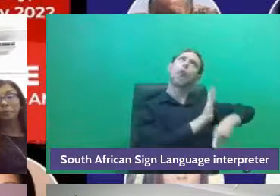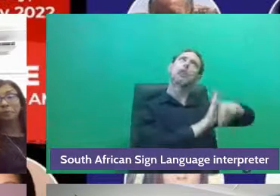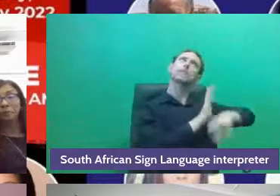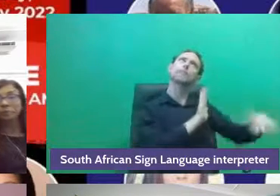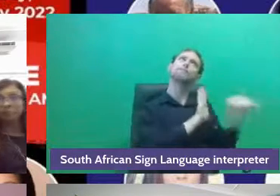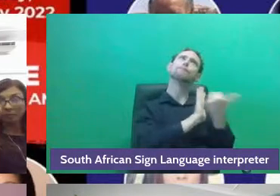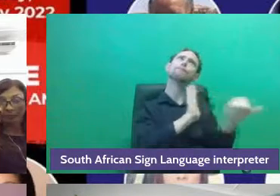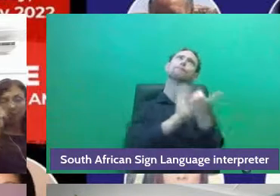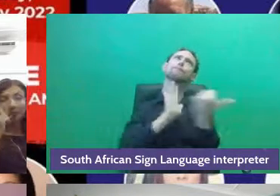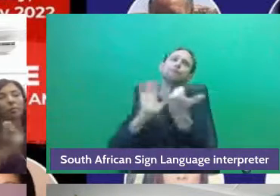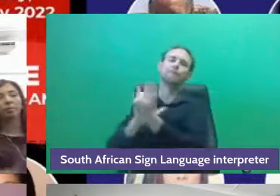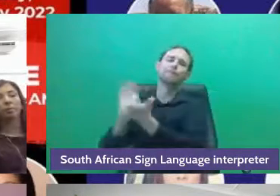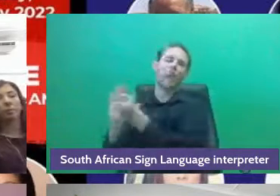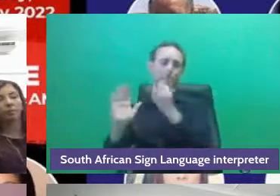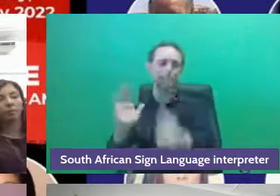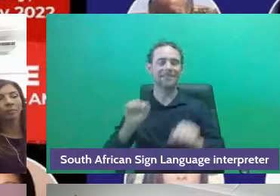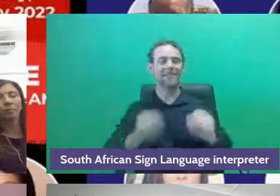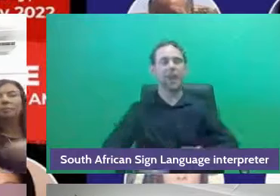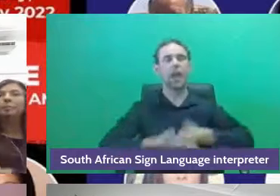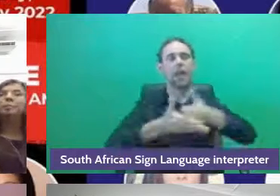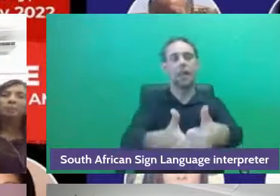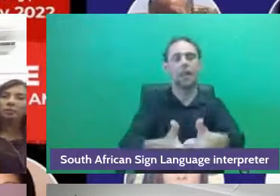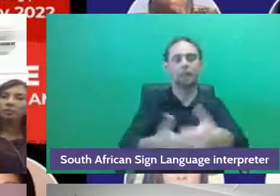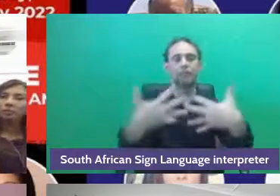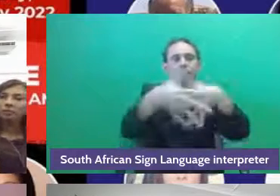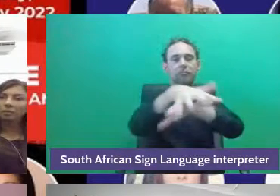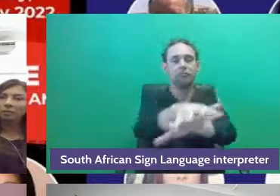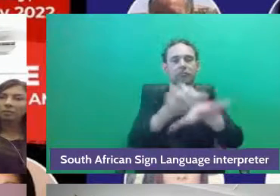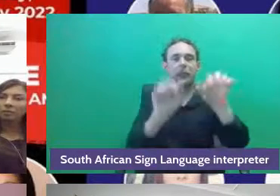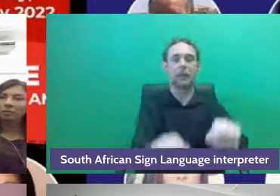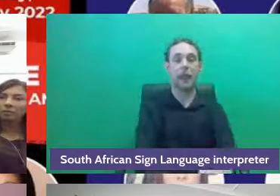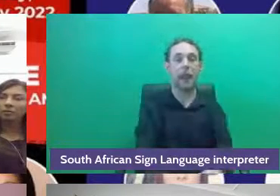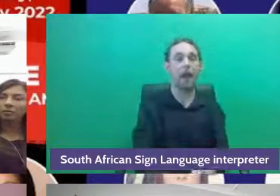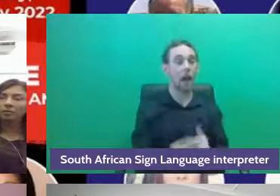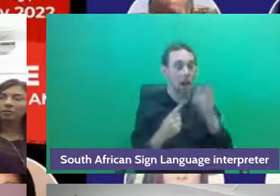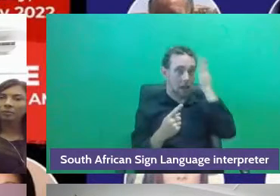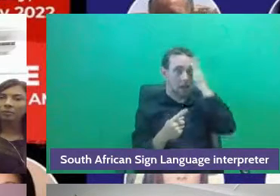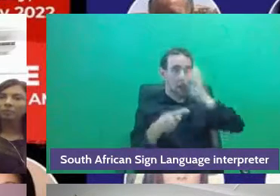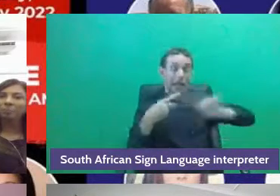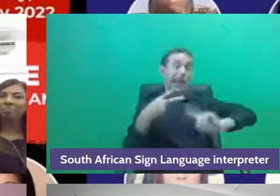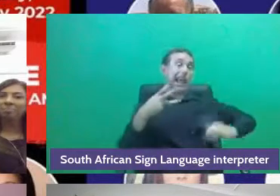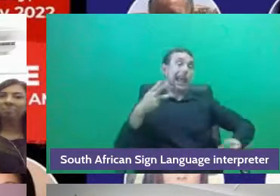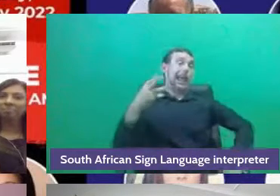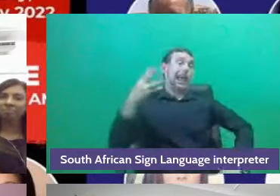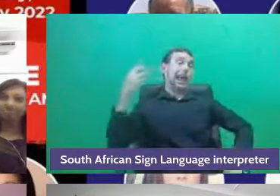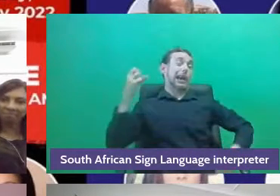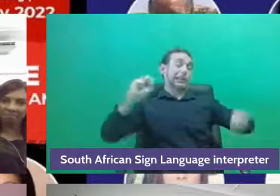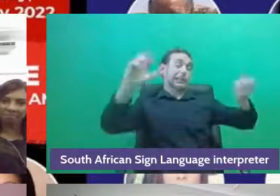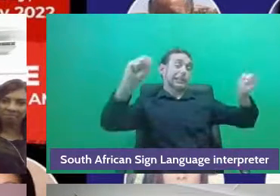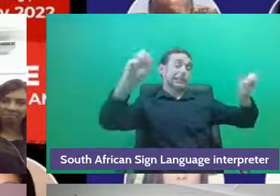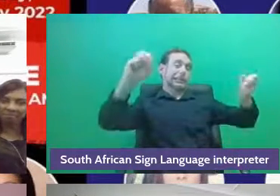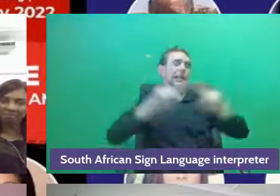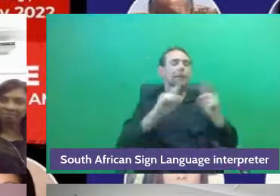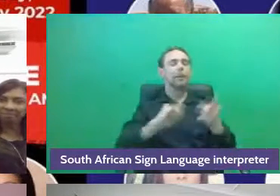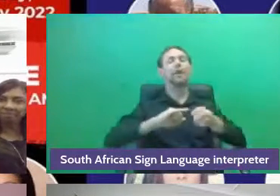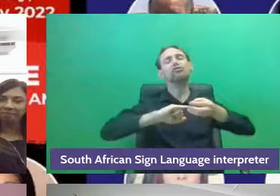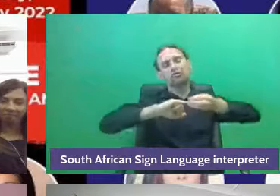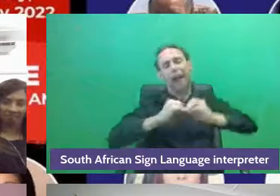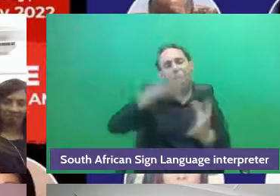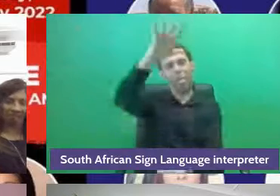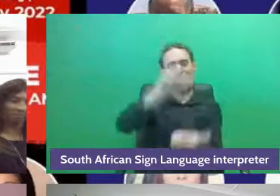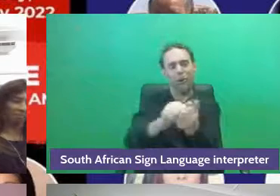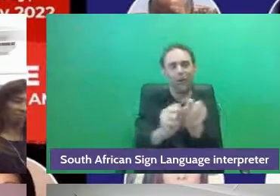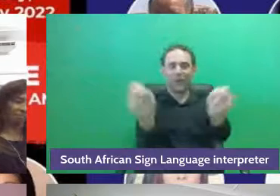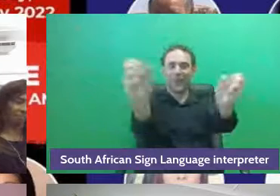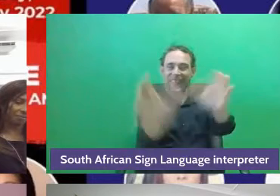support this process? I know that's a big nutshell, but yeah, if you could speak on that.